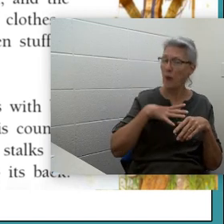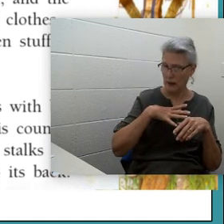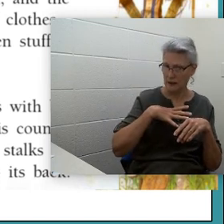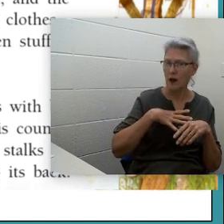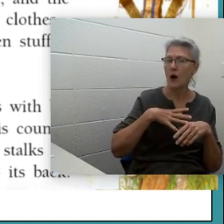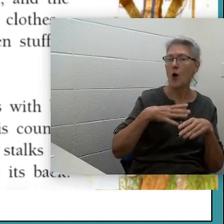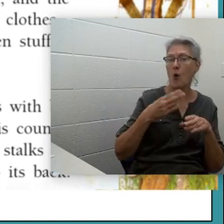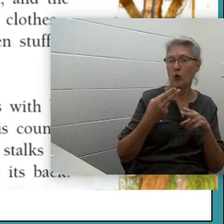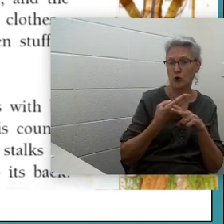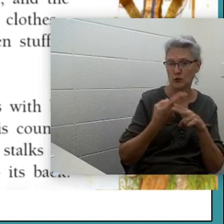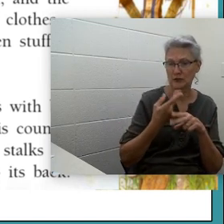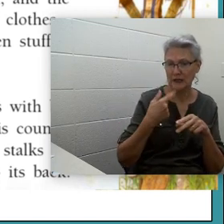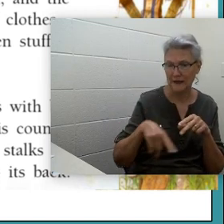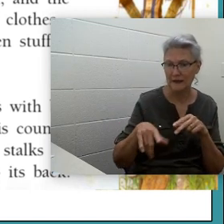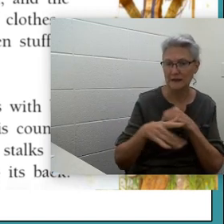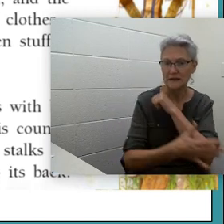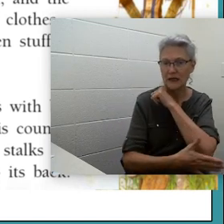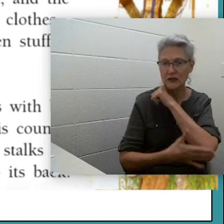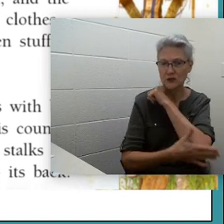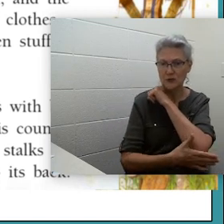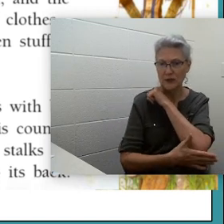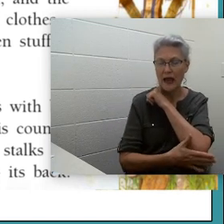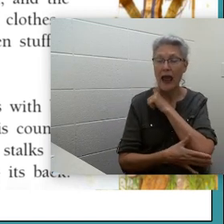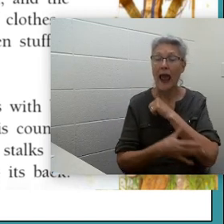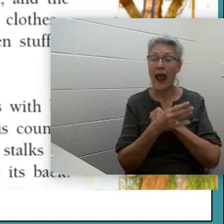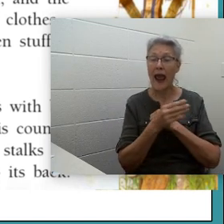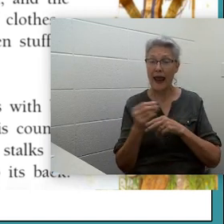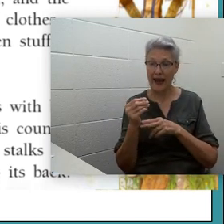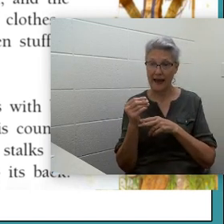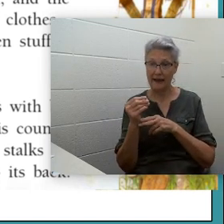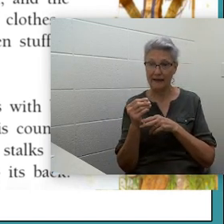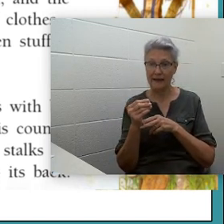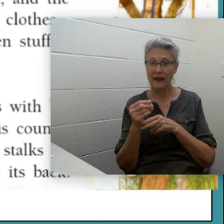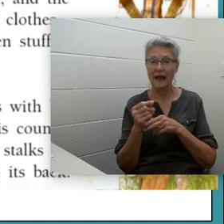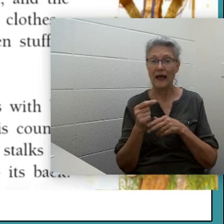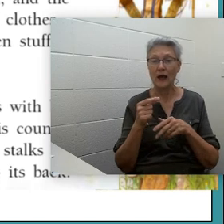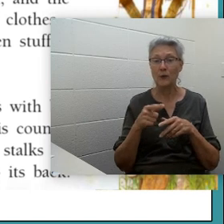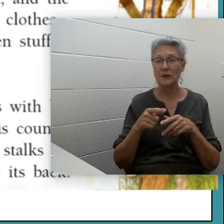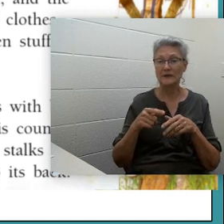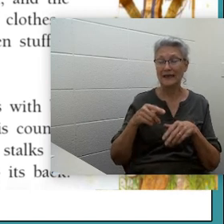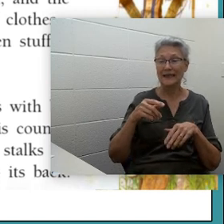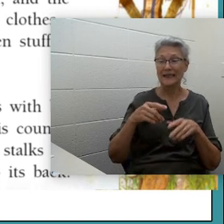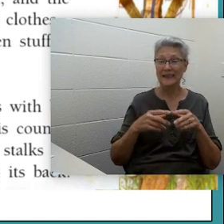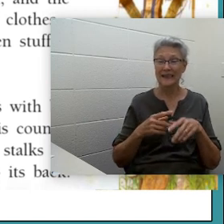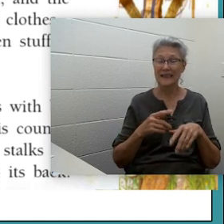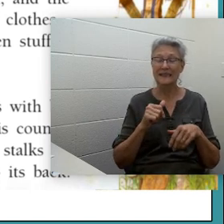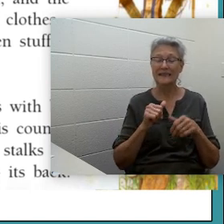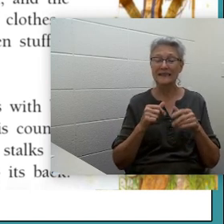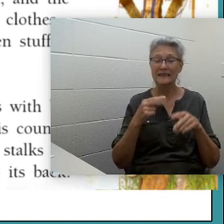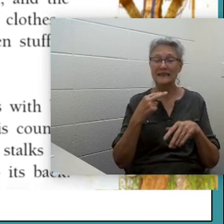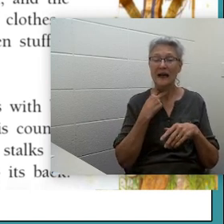raised above the stalks of corn by means of the pole stuck up its back.